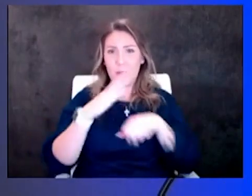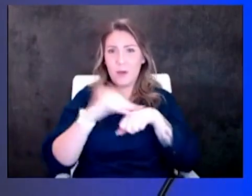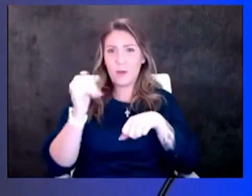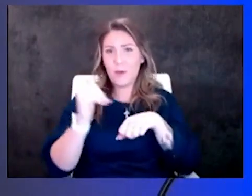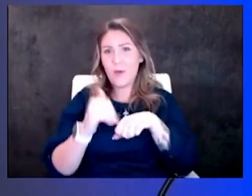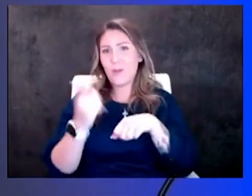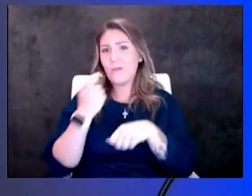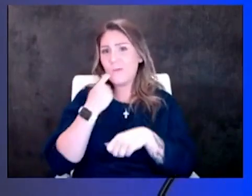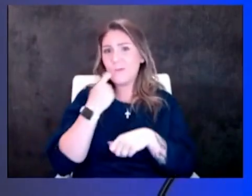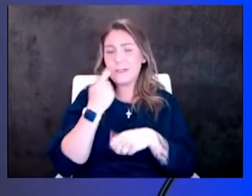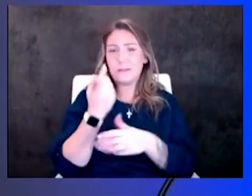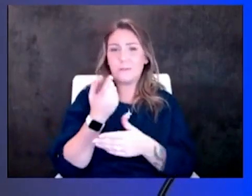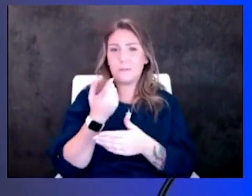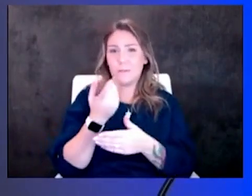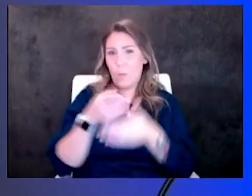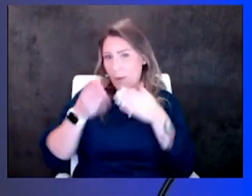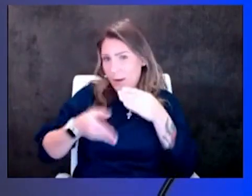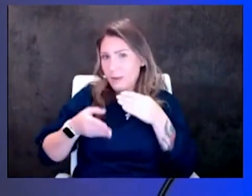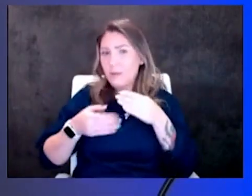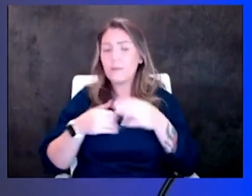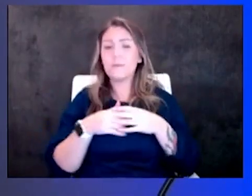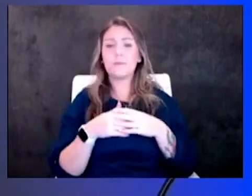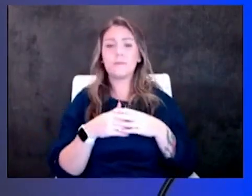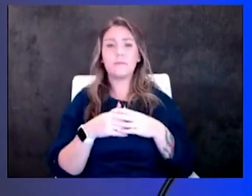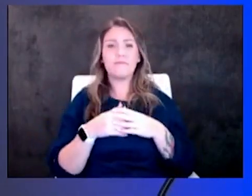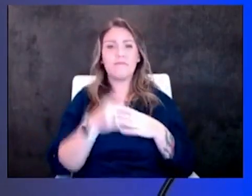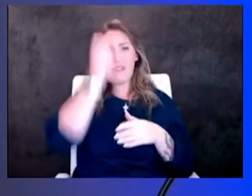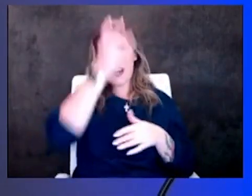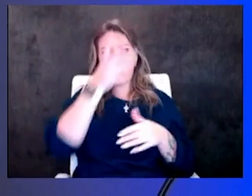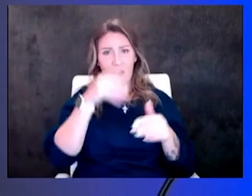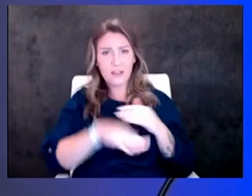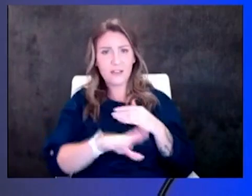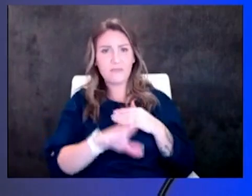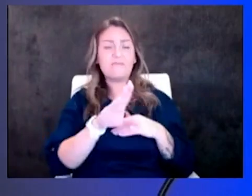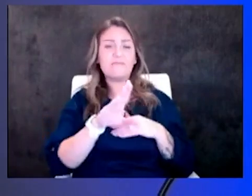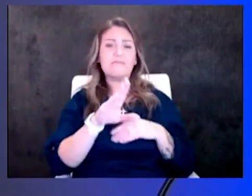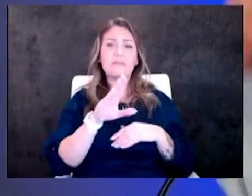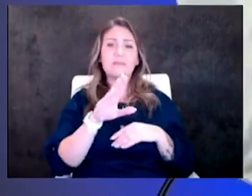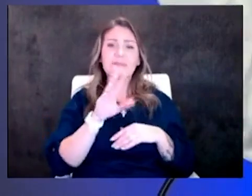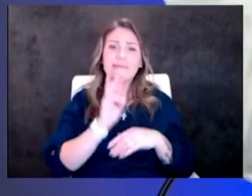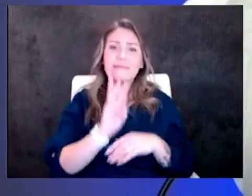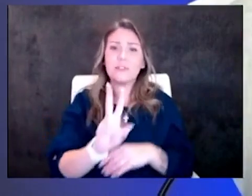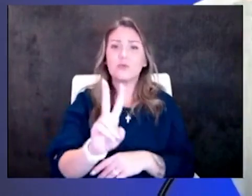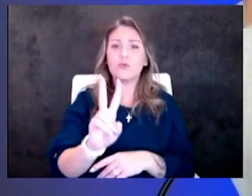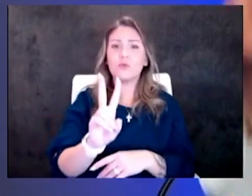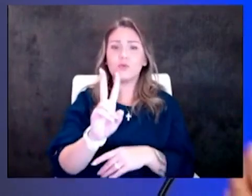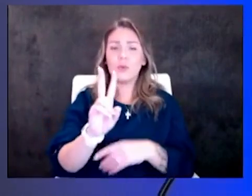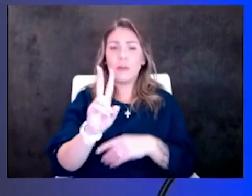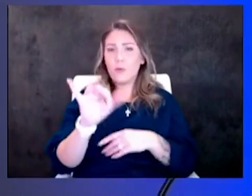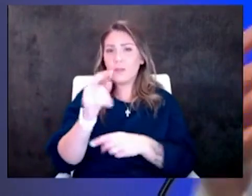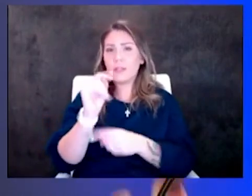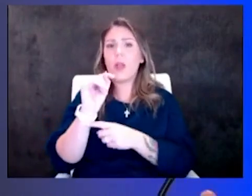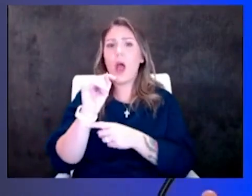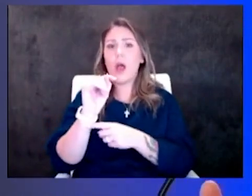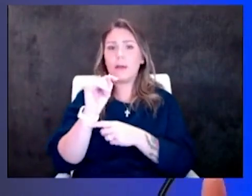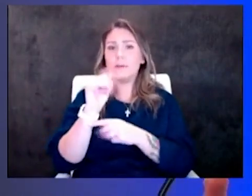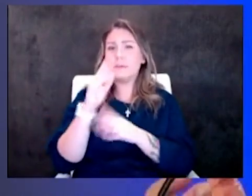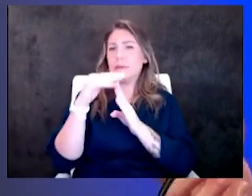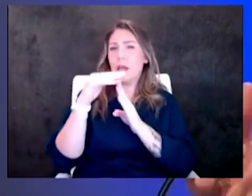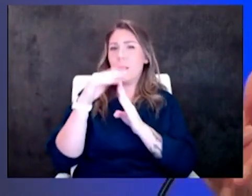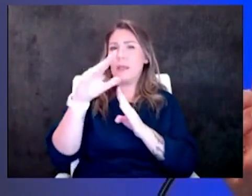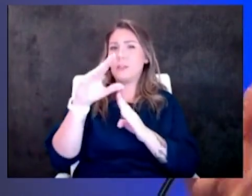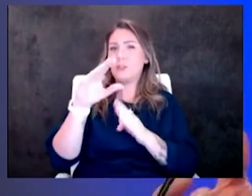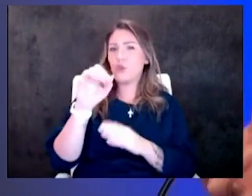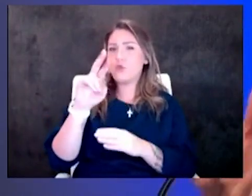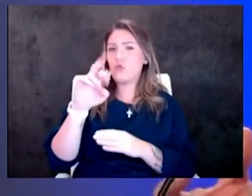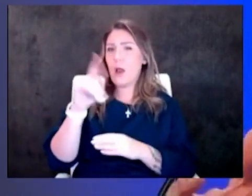and a gentleman came in, 62, and he had a clot at the very top of his carotid artery. Well, the carotid artery is